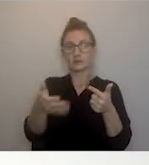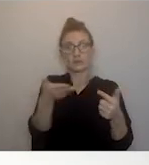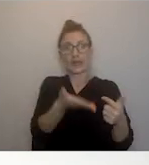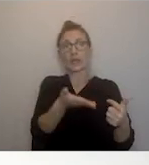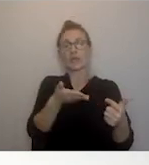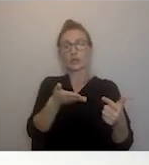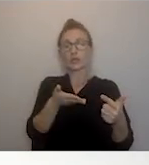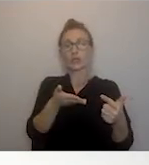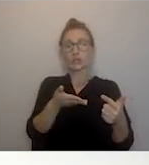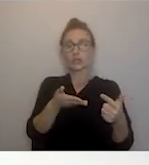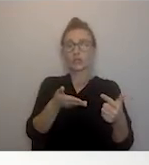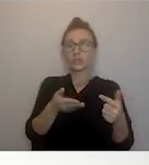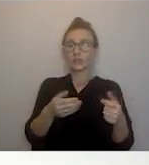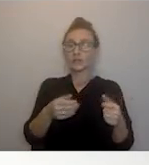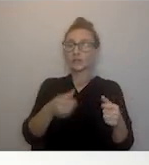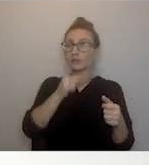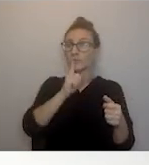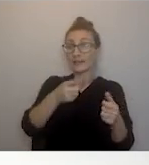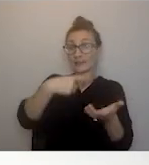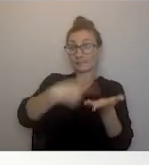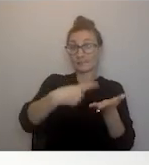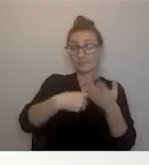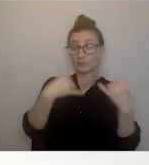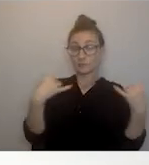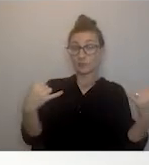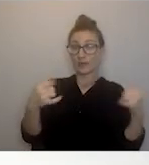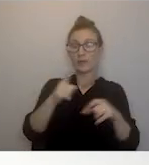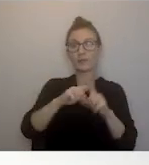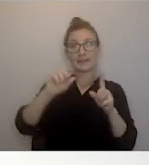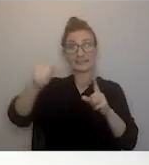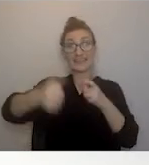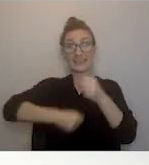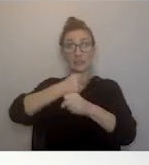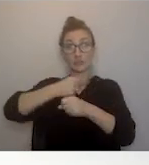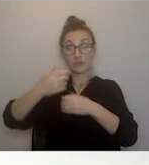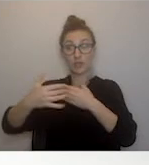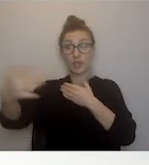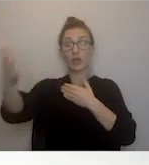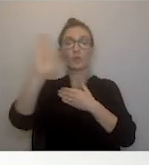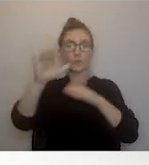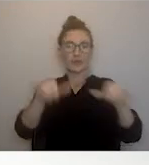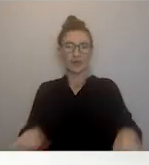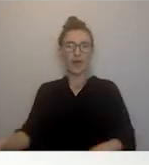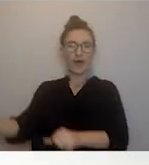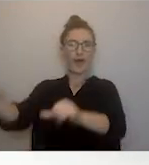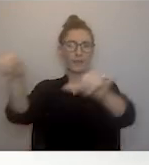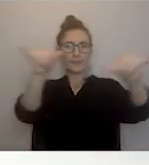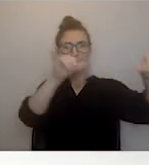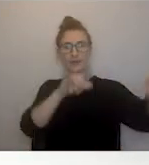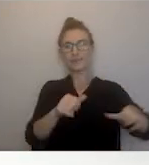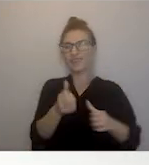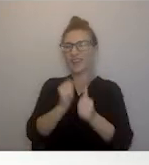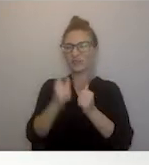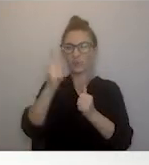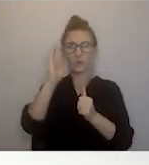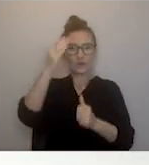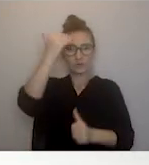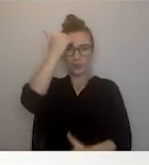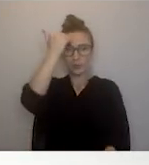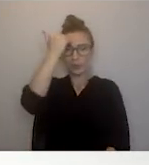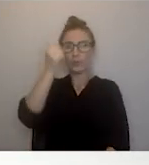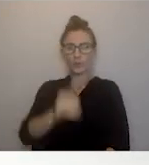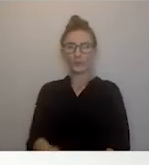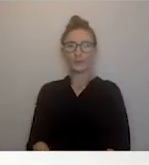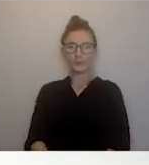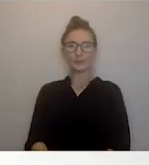they will, that's kind of one of those cutting edge things that I'm talking about today, but I guarantee in 10 years from now, it's going to be very commonplace that everyone will